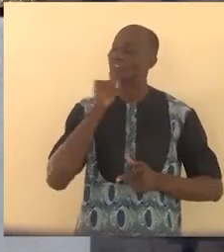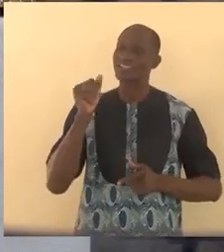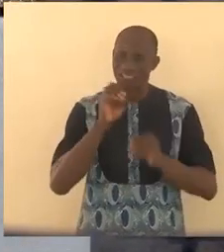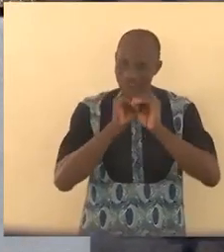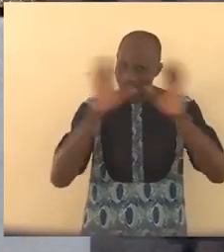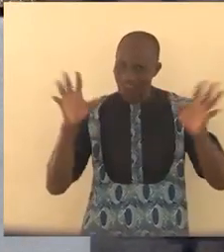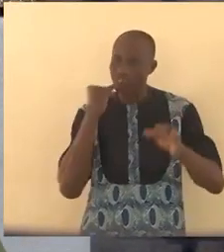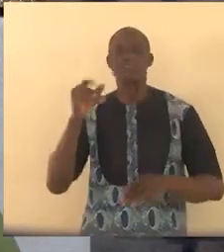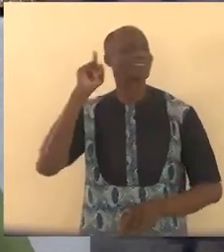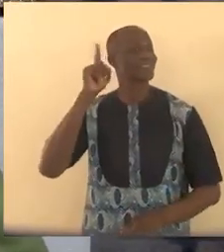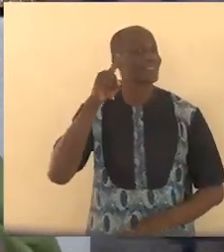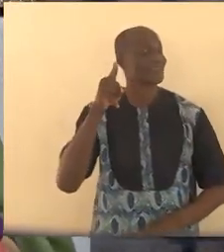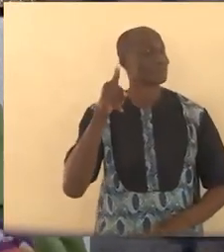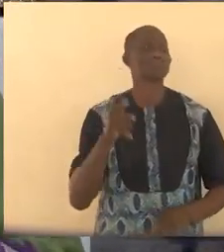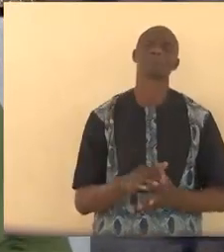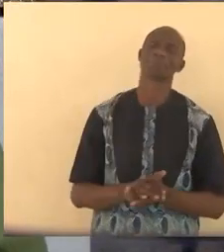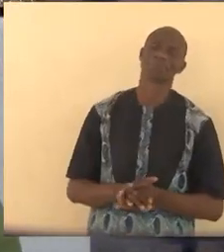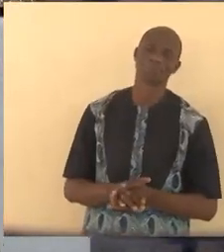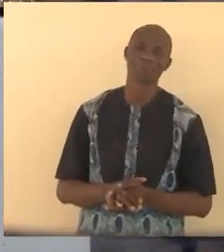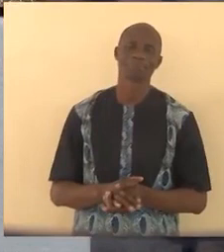that glitters is gold.